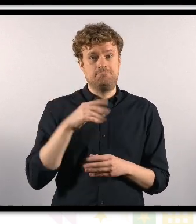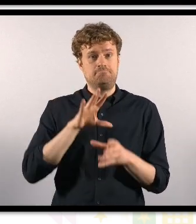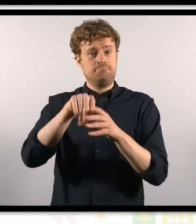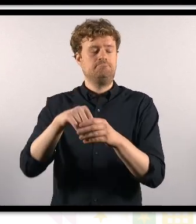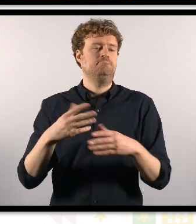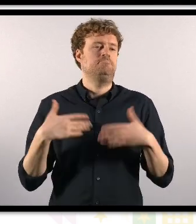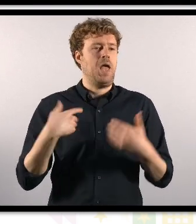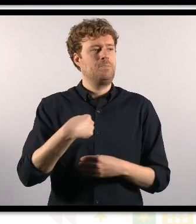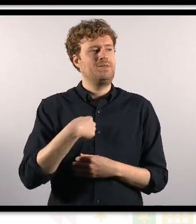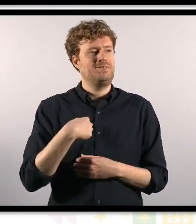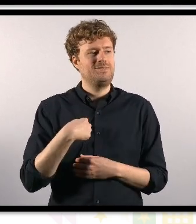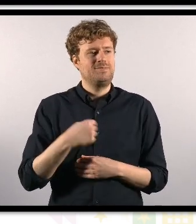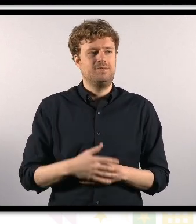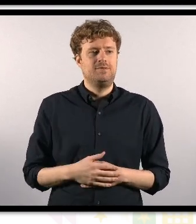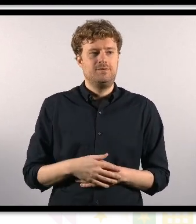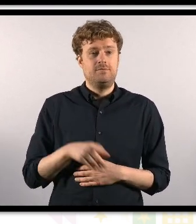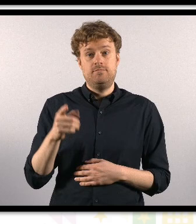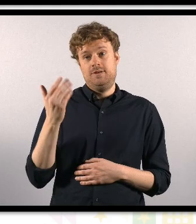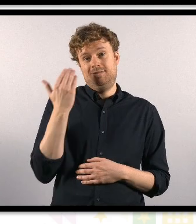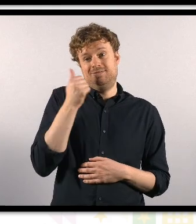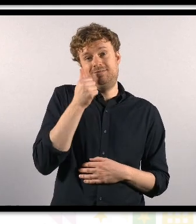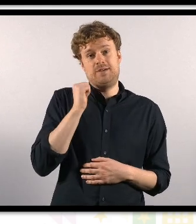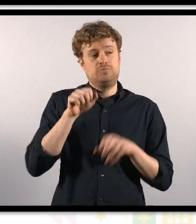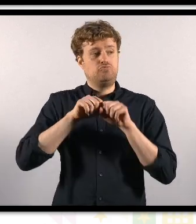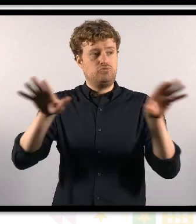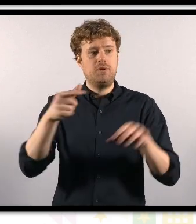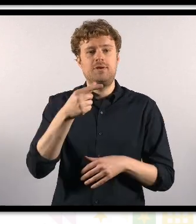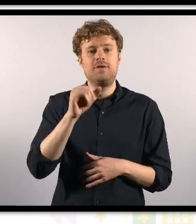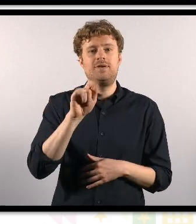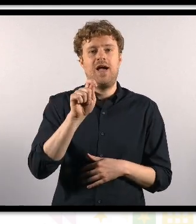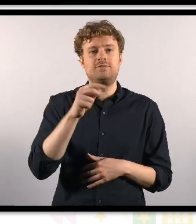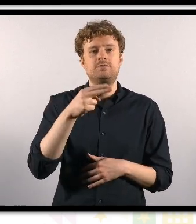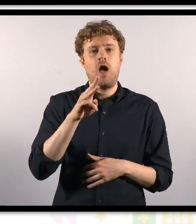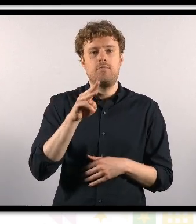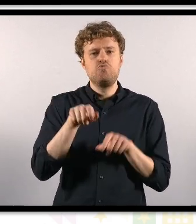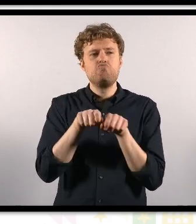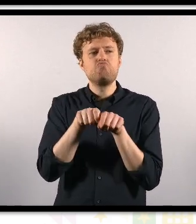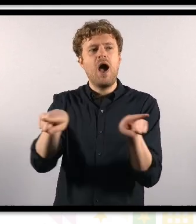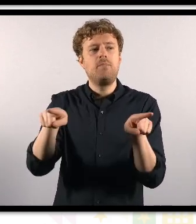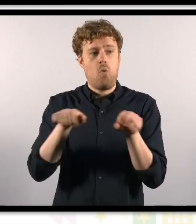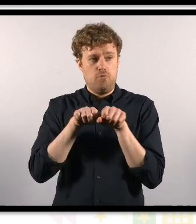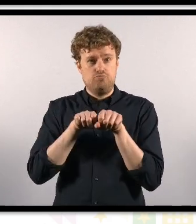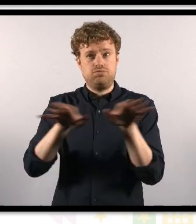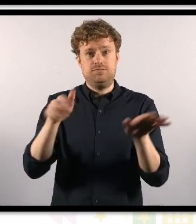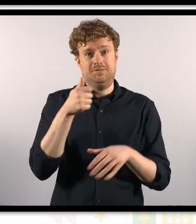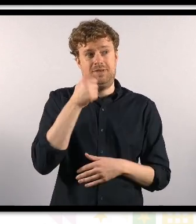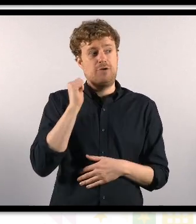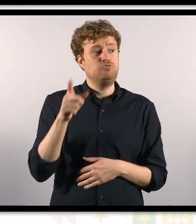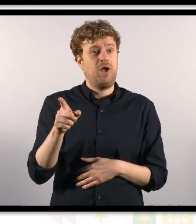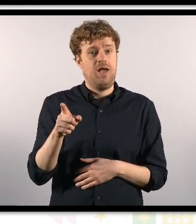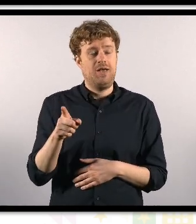Headlamp has a lot of the core capabilities that we need today. And we're working with many vendors and end users across the community to enable